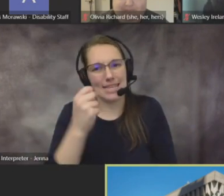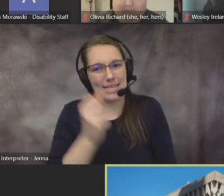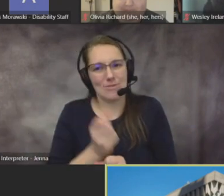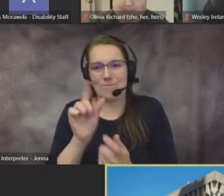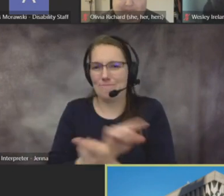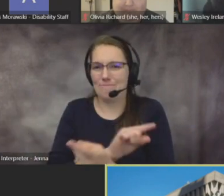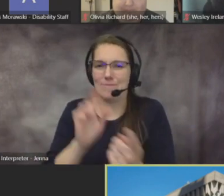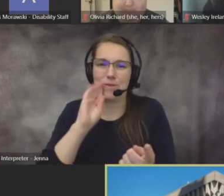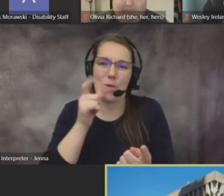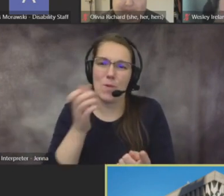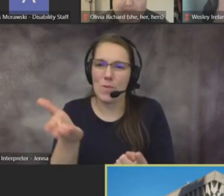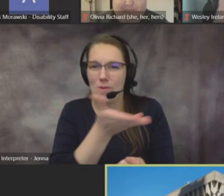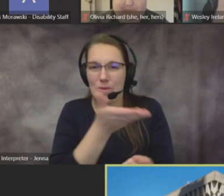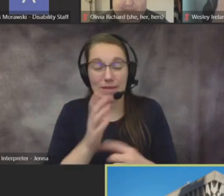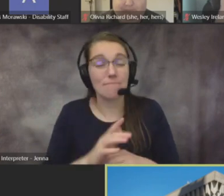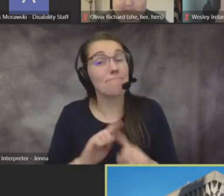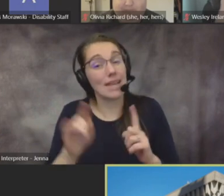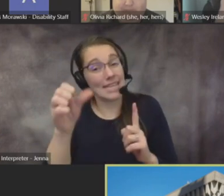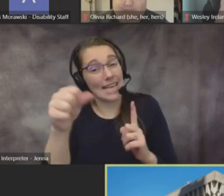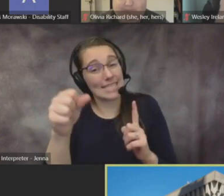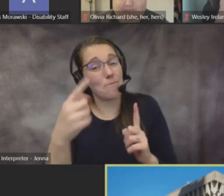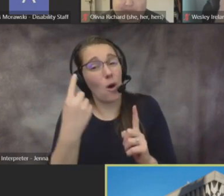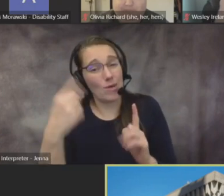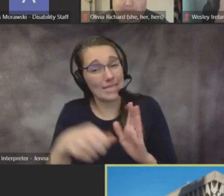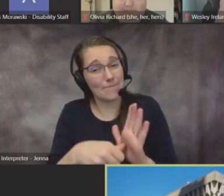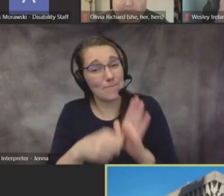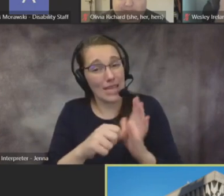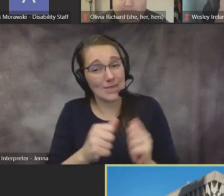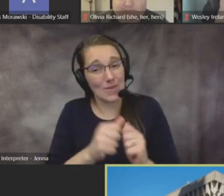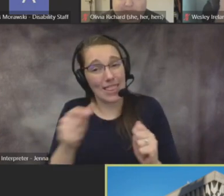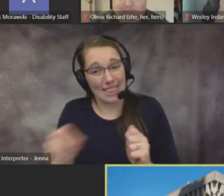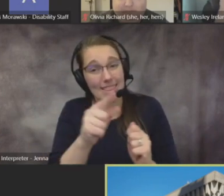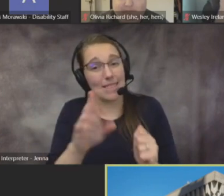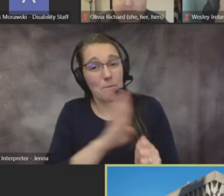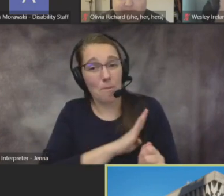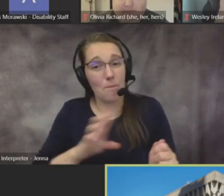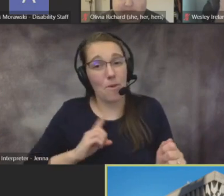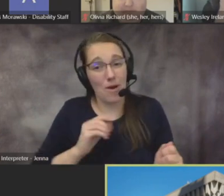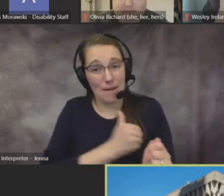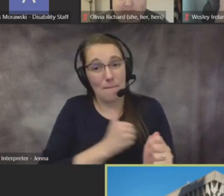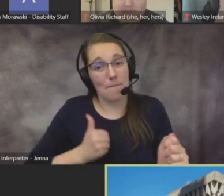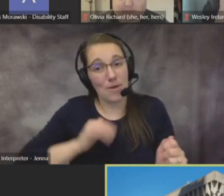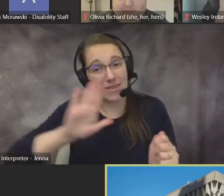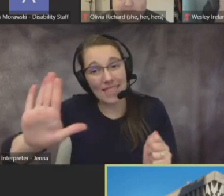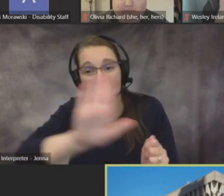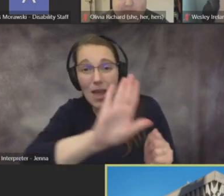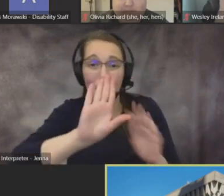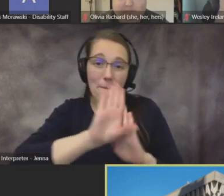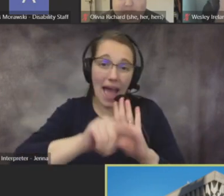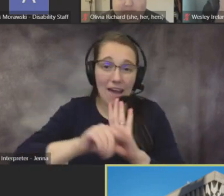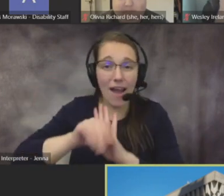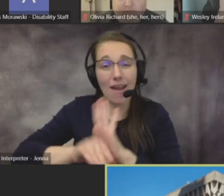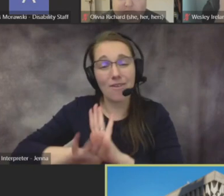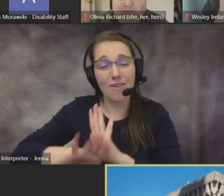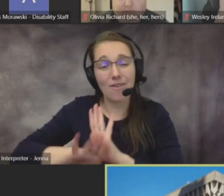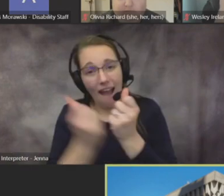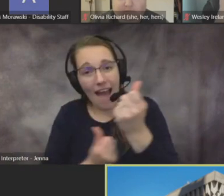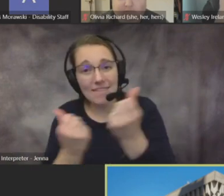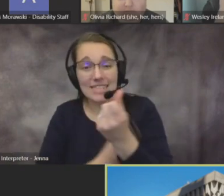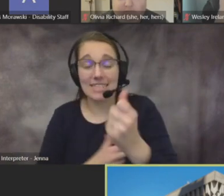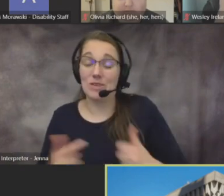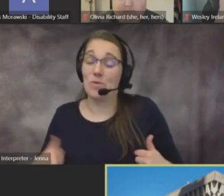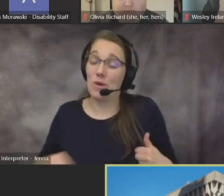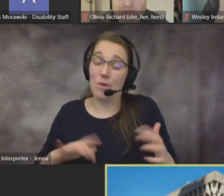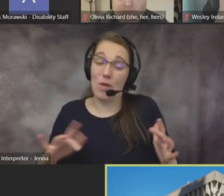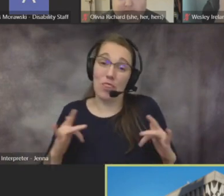And yes, I'm always impressed by the board members, not only their backgrounds, but their continued advocacy. So we were thrilled with the turnout.